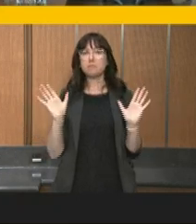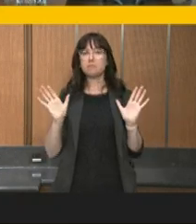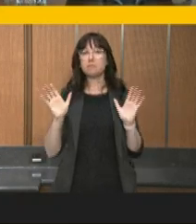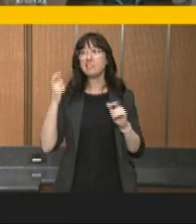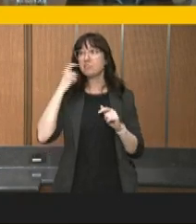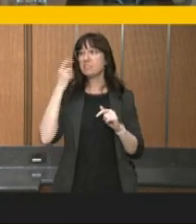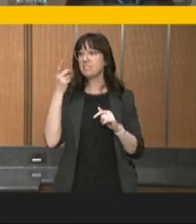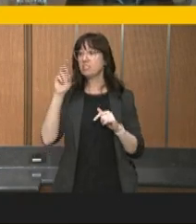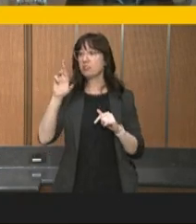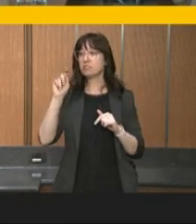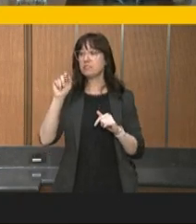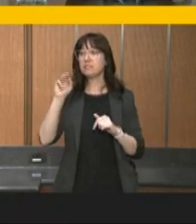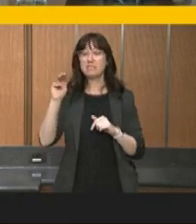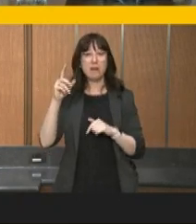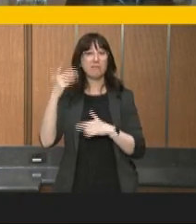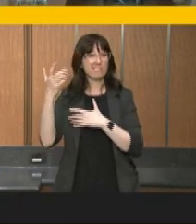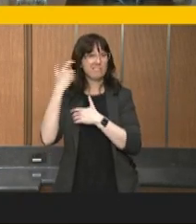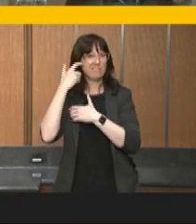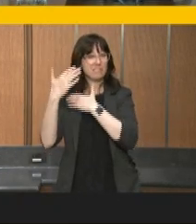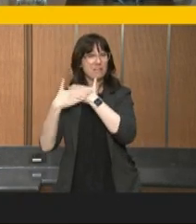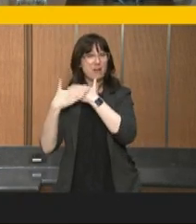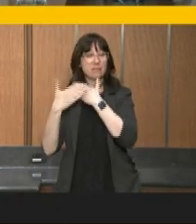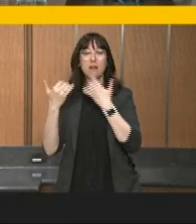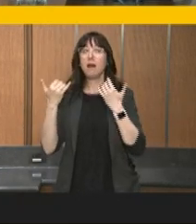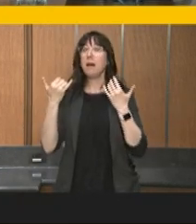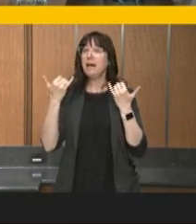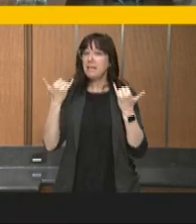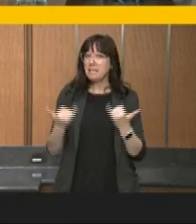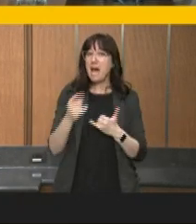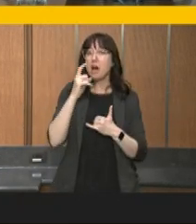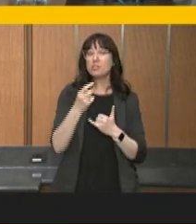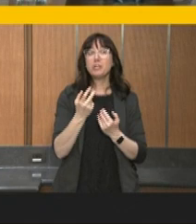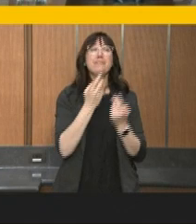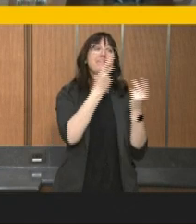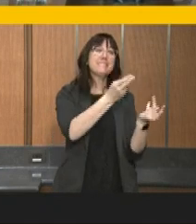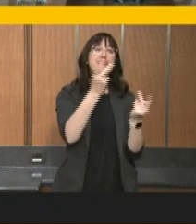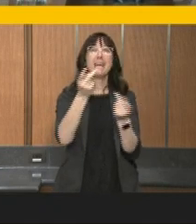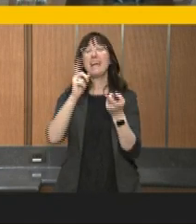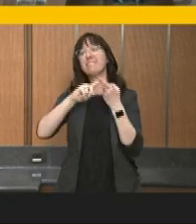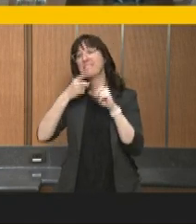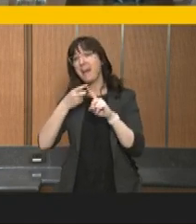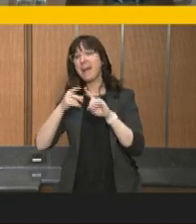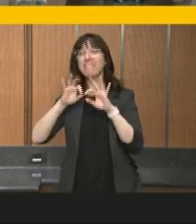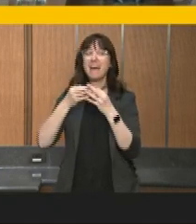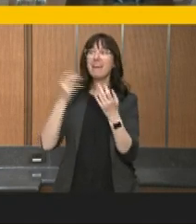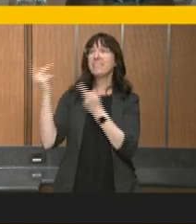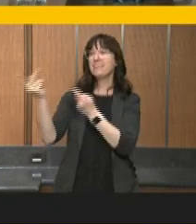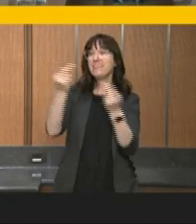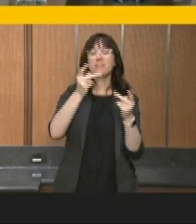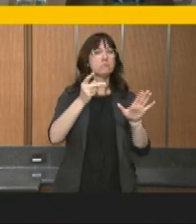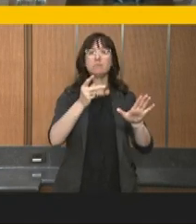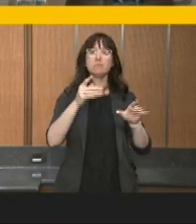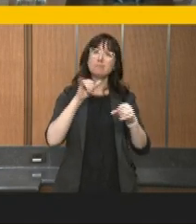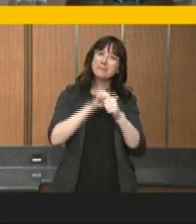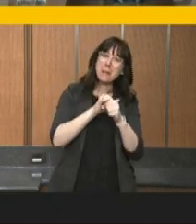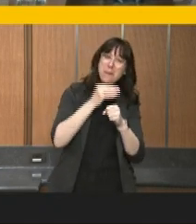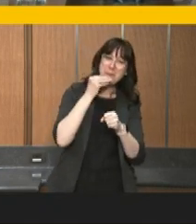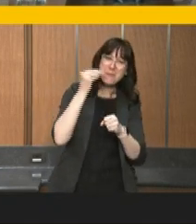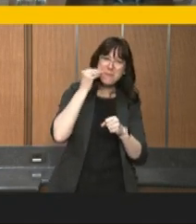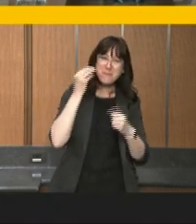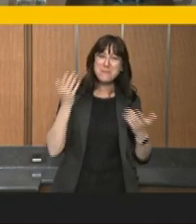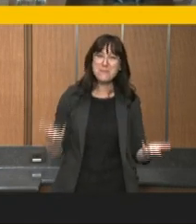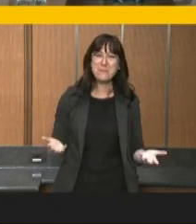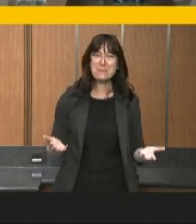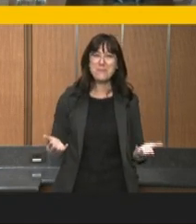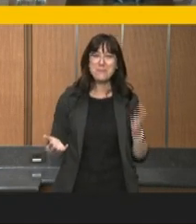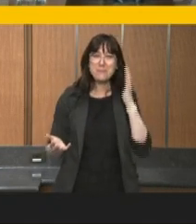Tam actually advise us, now is not the time to go visiting your neighbors. And that includes, now is not the time